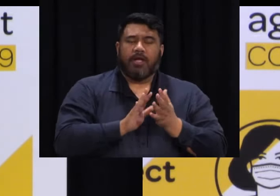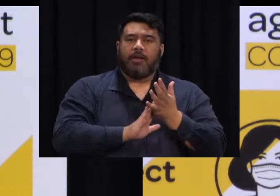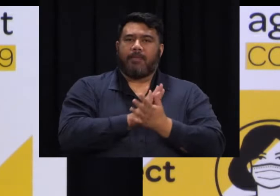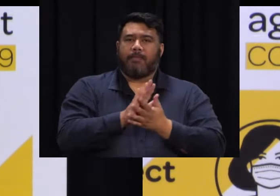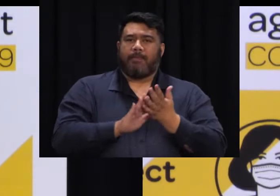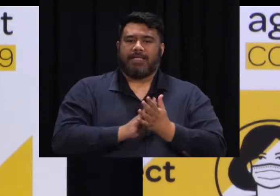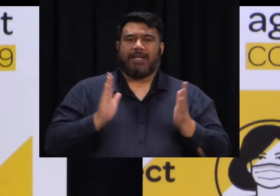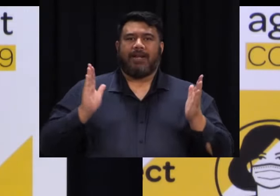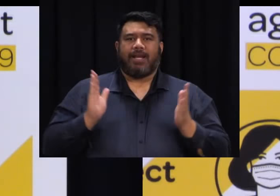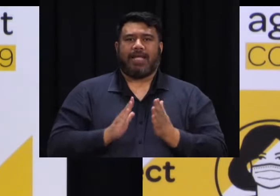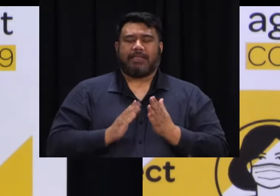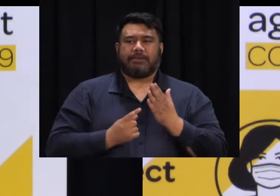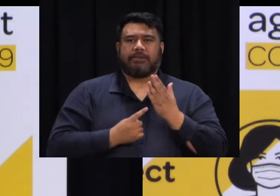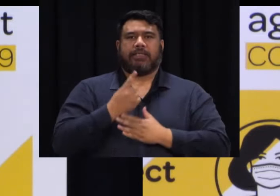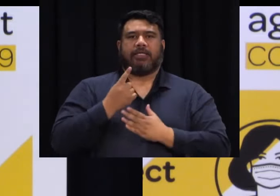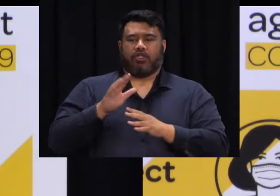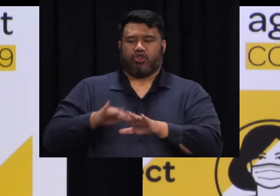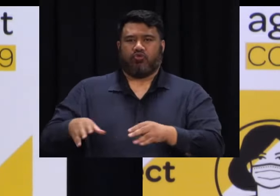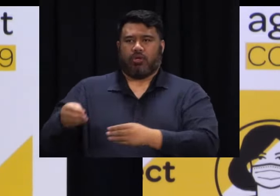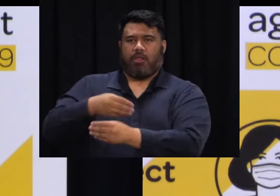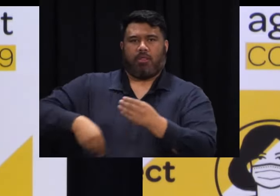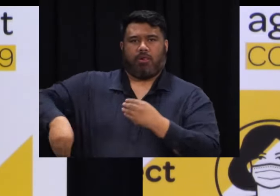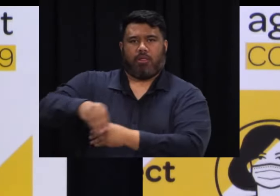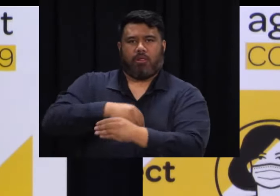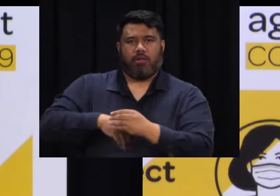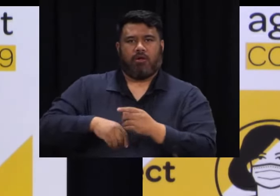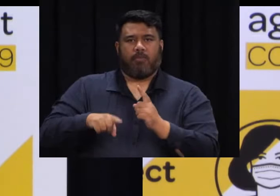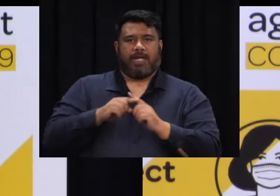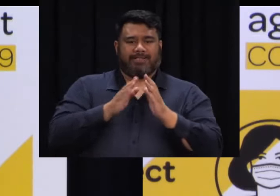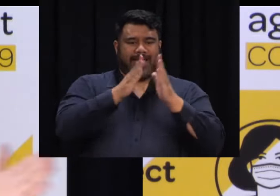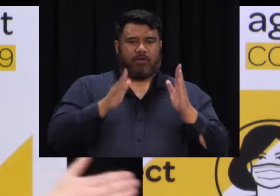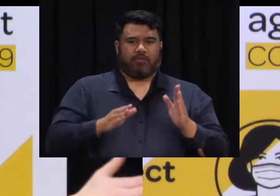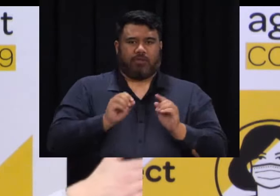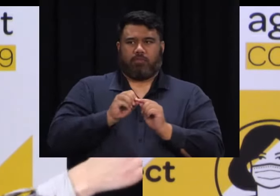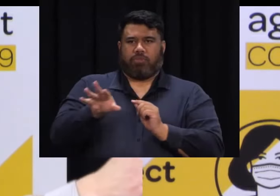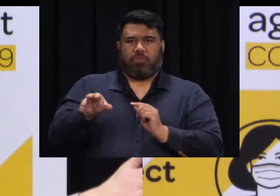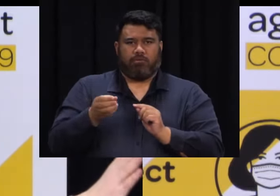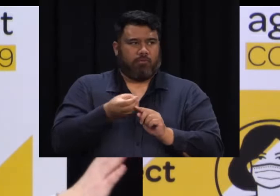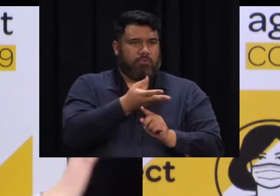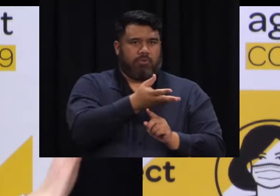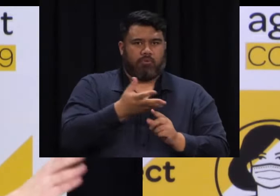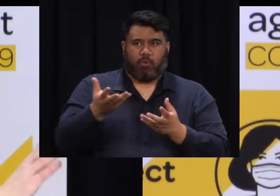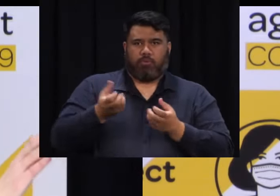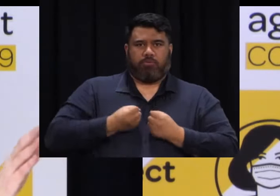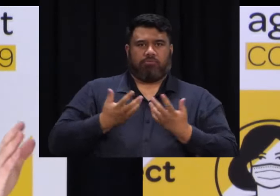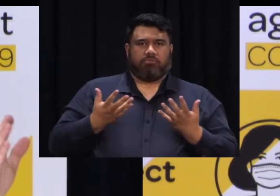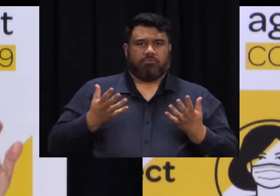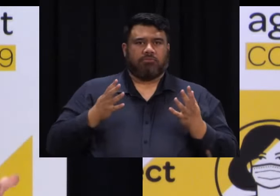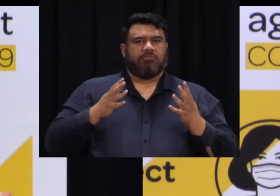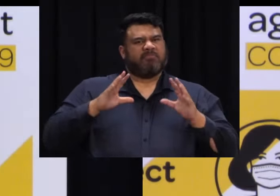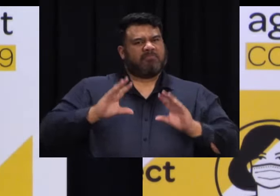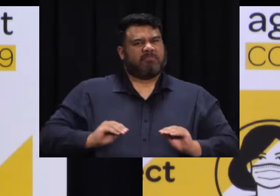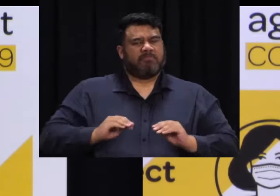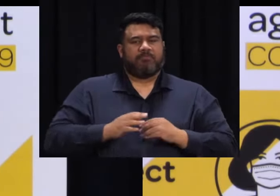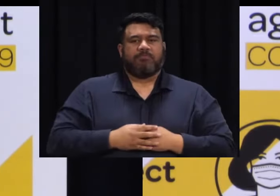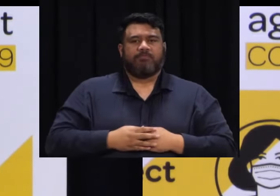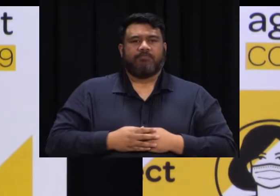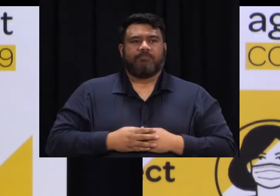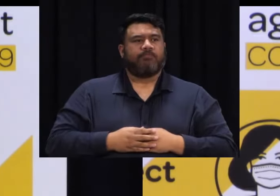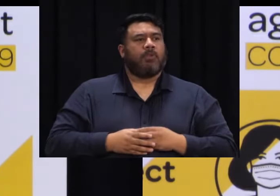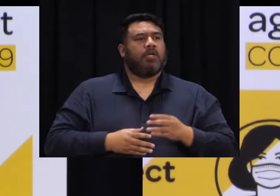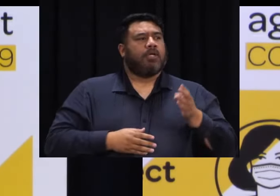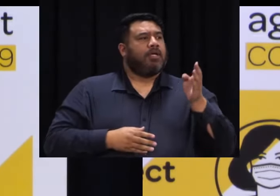other households, and that includes family members in other households. I'll come across the back there. I had Jenna, Benedict,